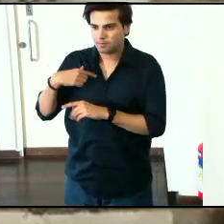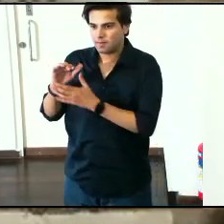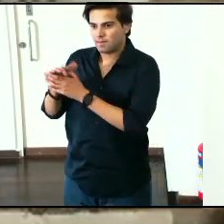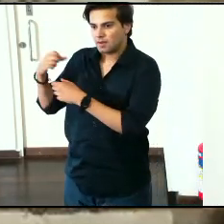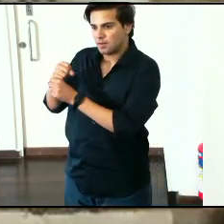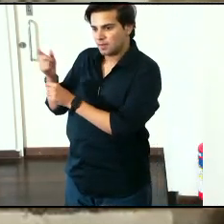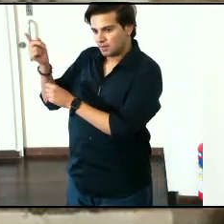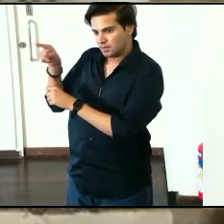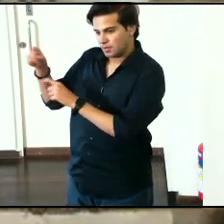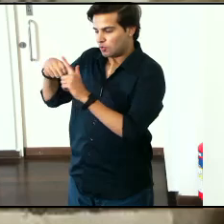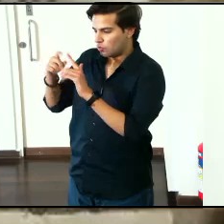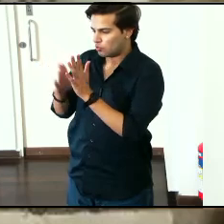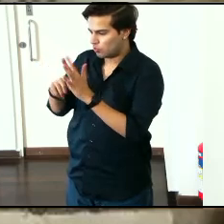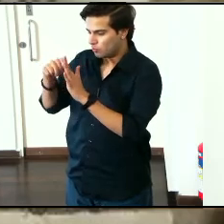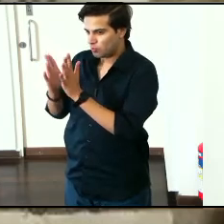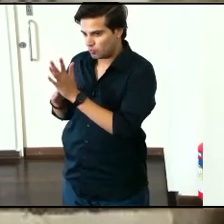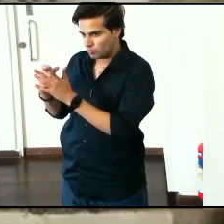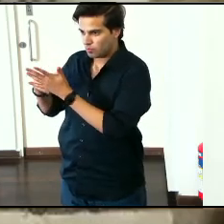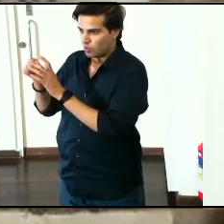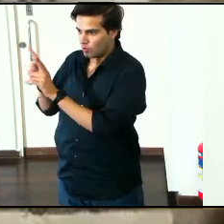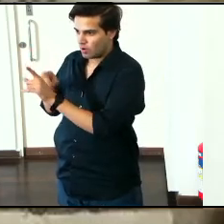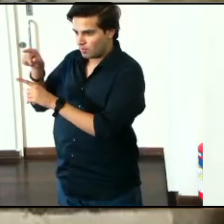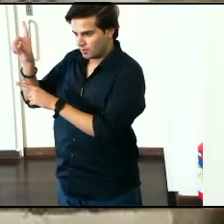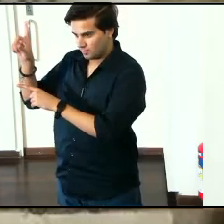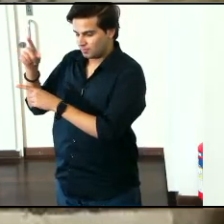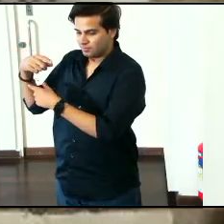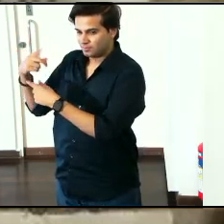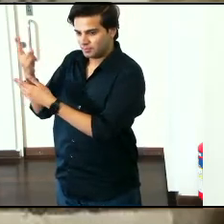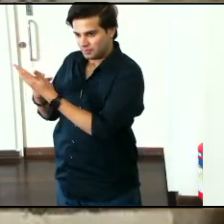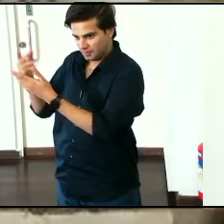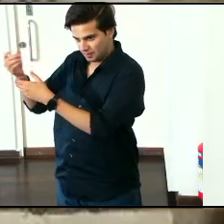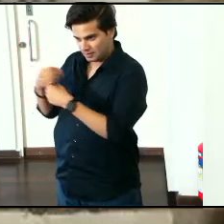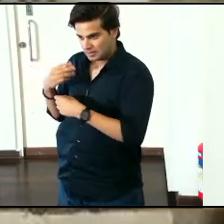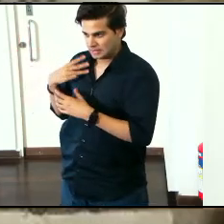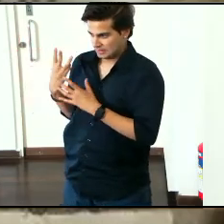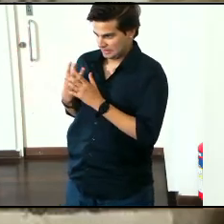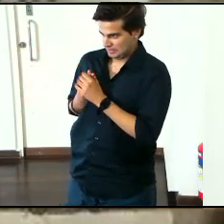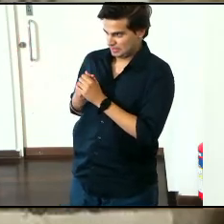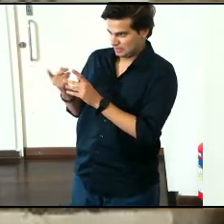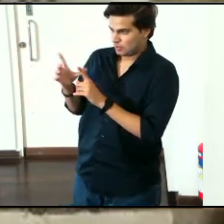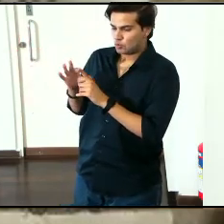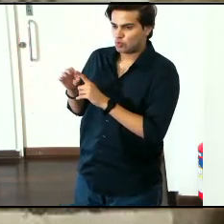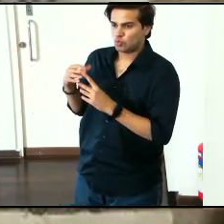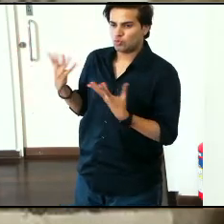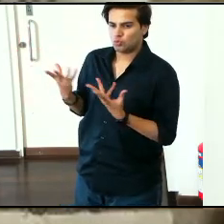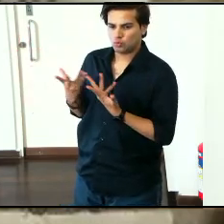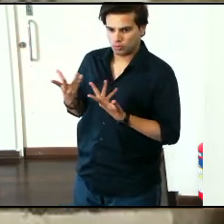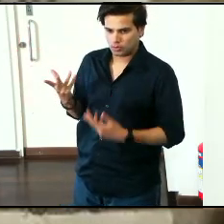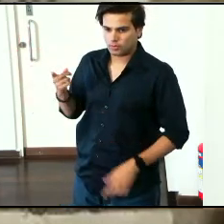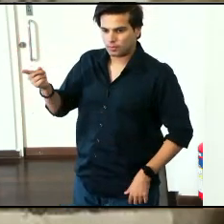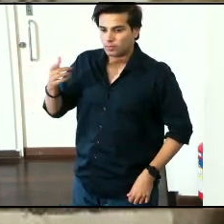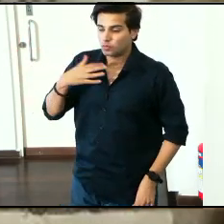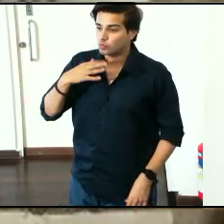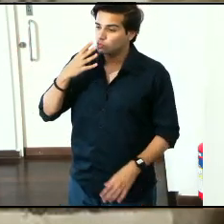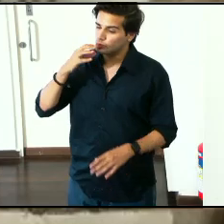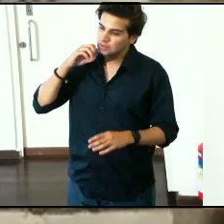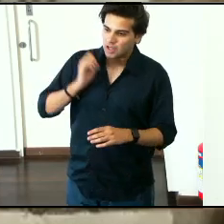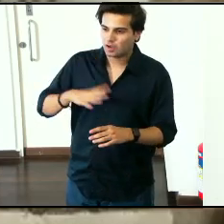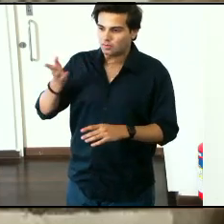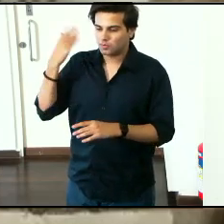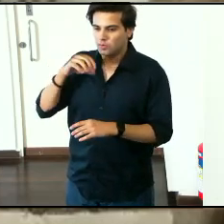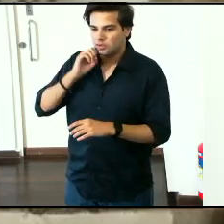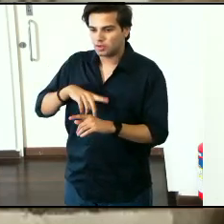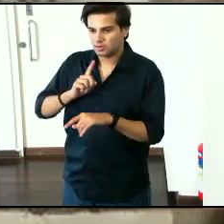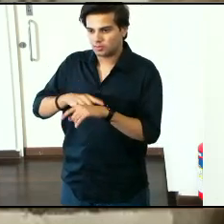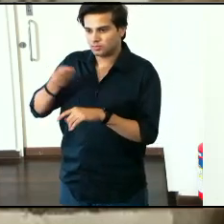friend Kumkum Roy and another friend. The three of us had a three-woman, we were very young, and we